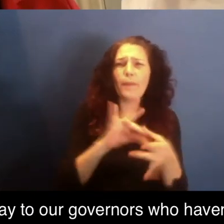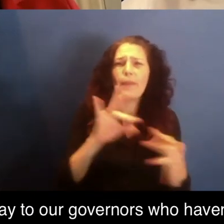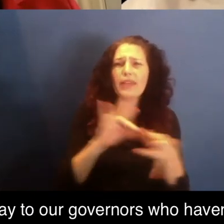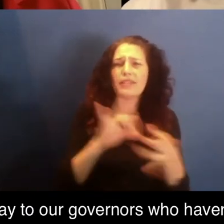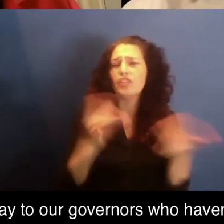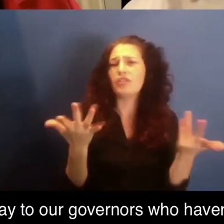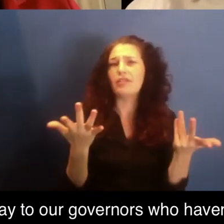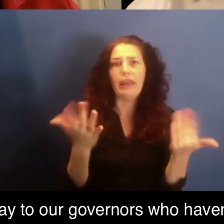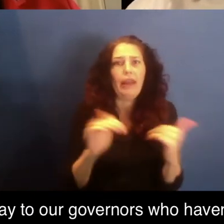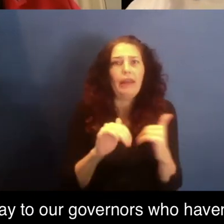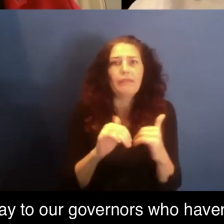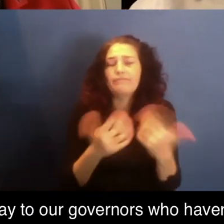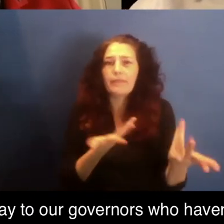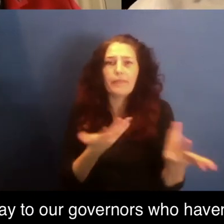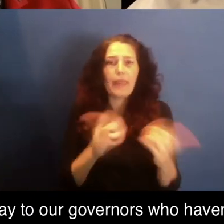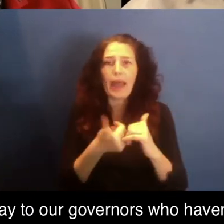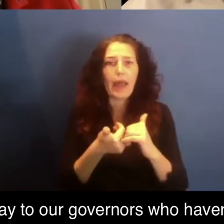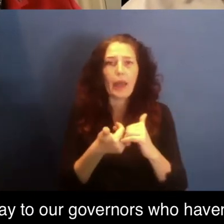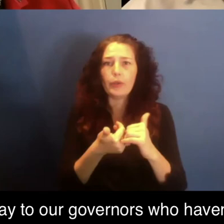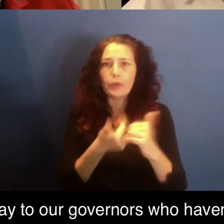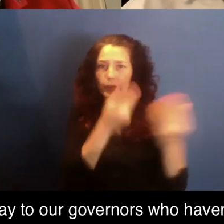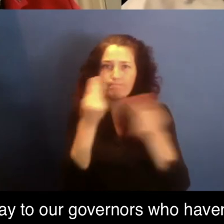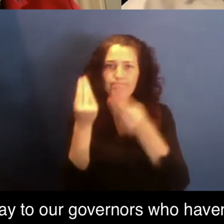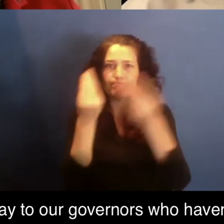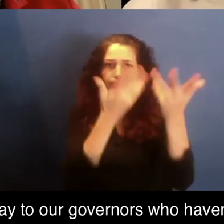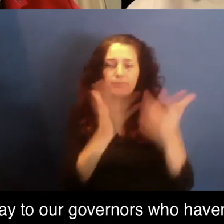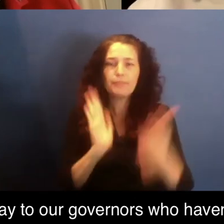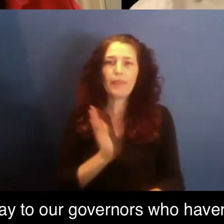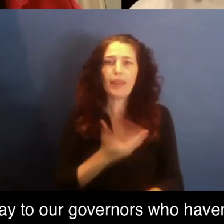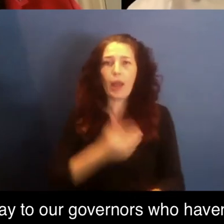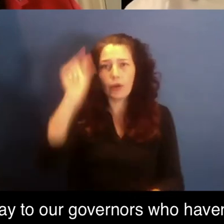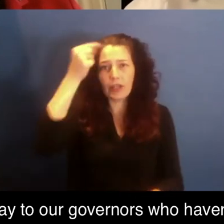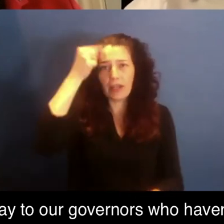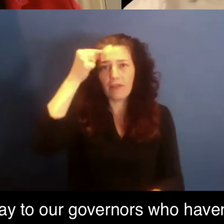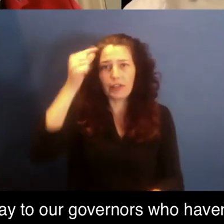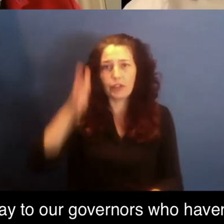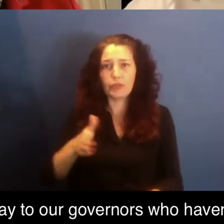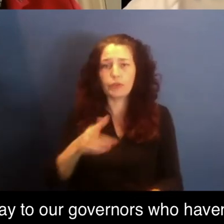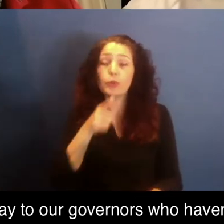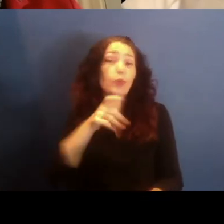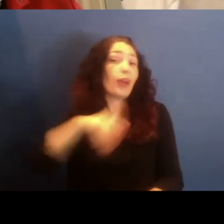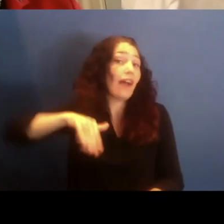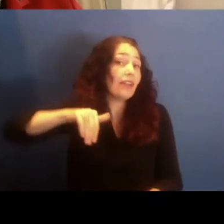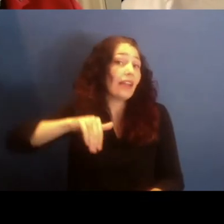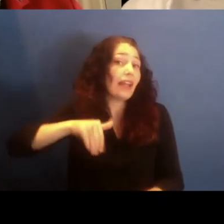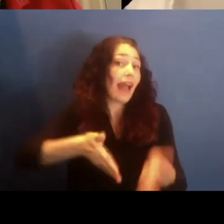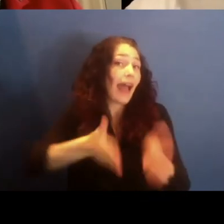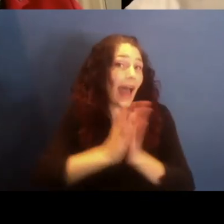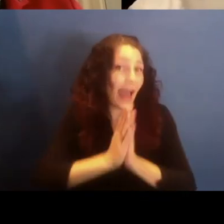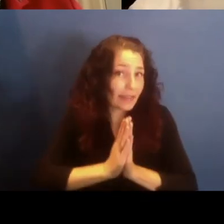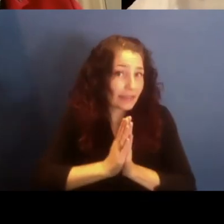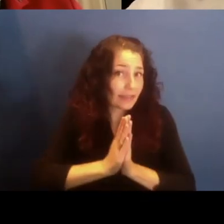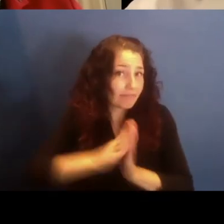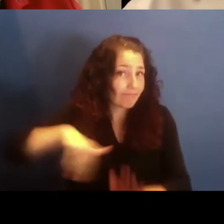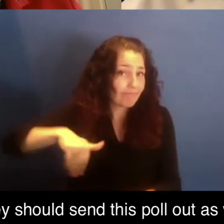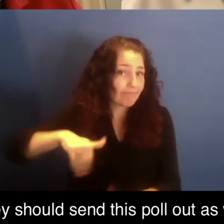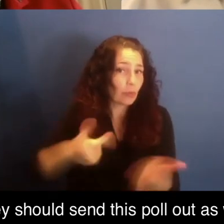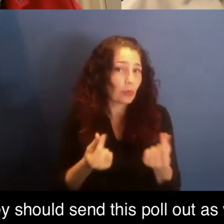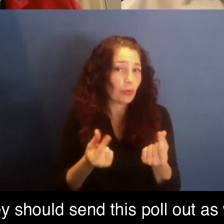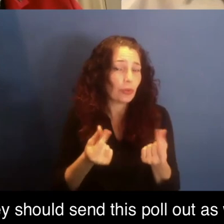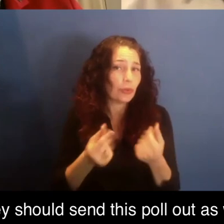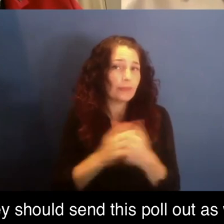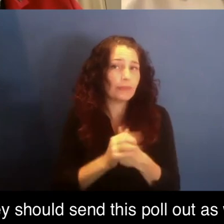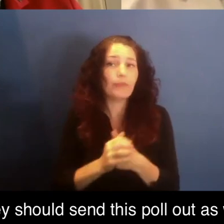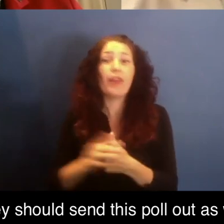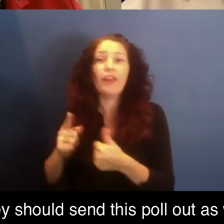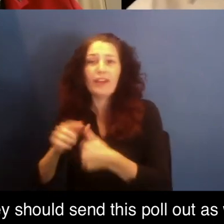we say to our governors who haven't even asked, uh, to make that, uh, happen for us? Well, the first is they should use this poll. They should